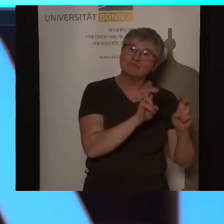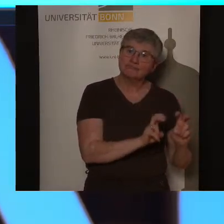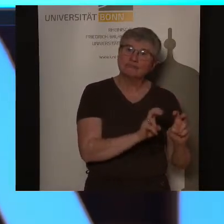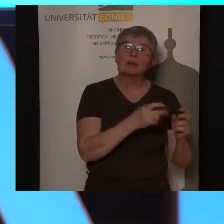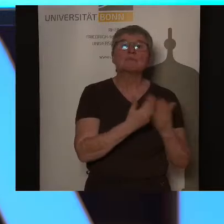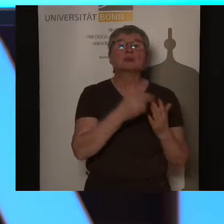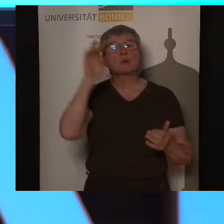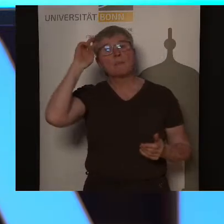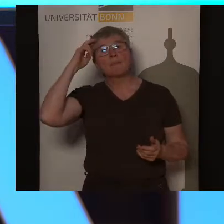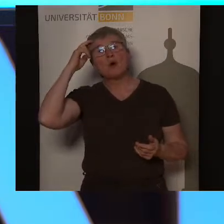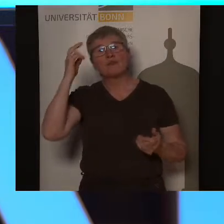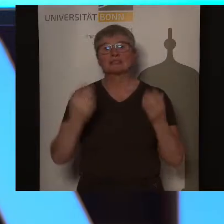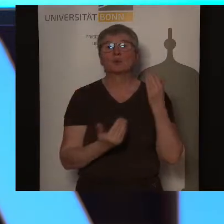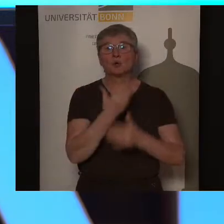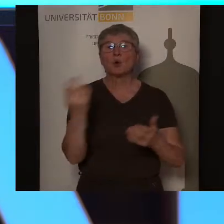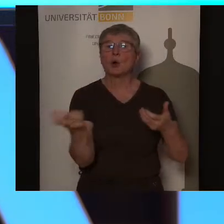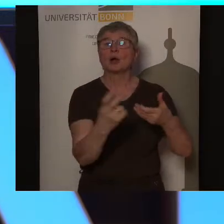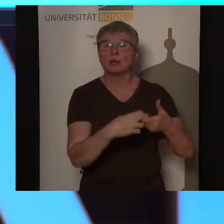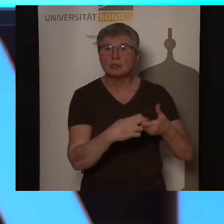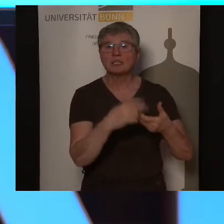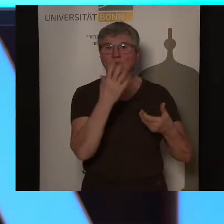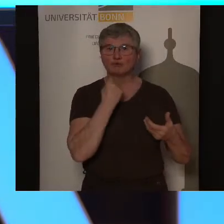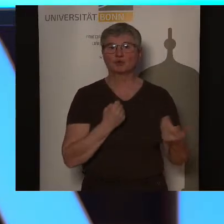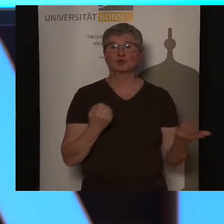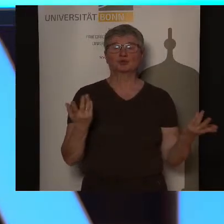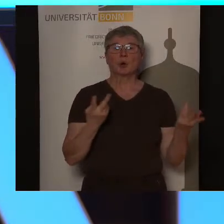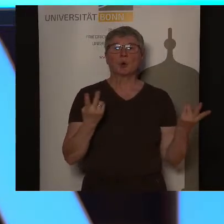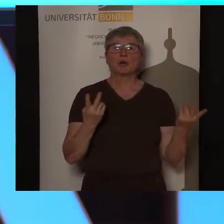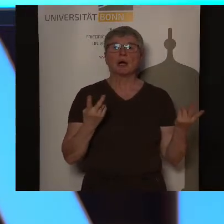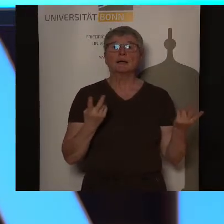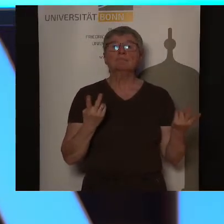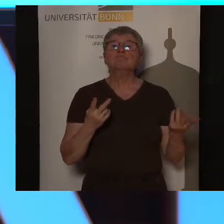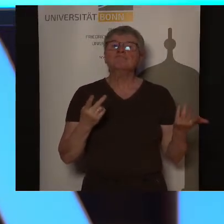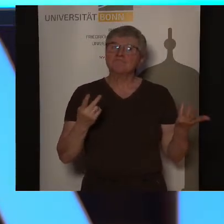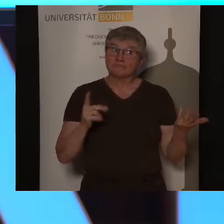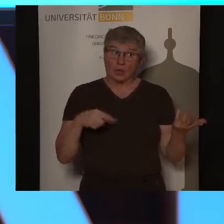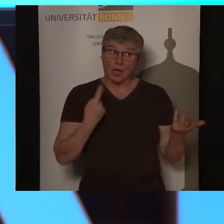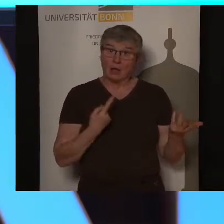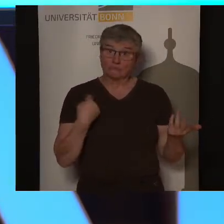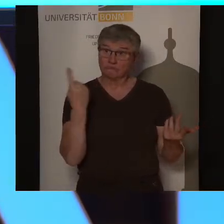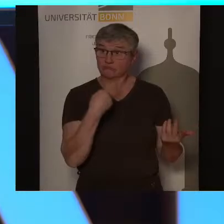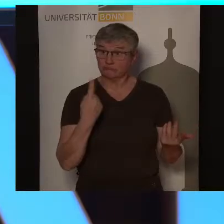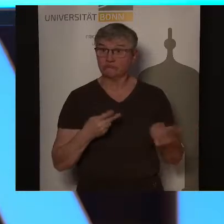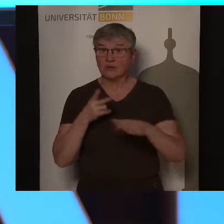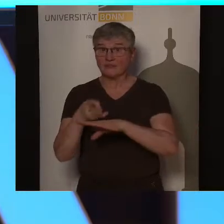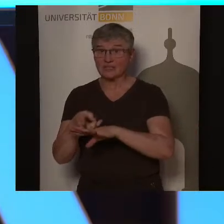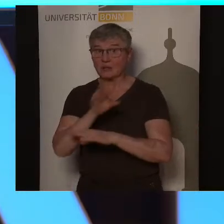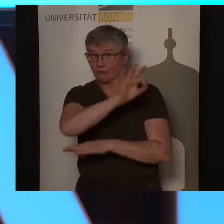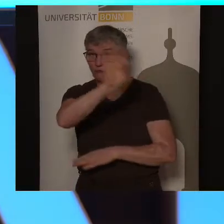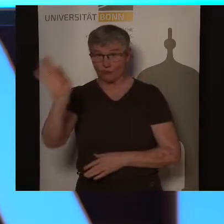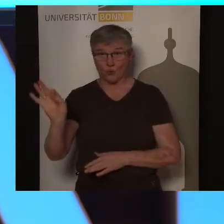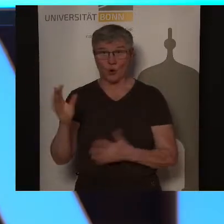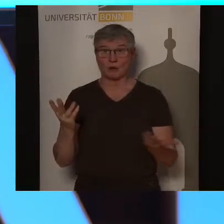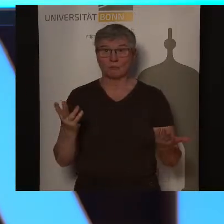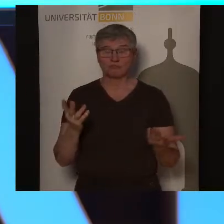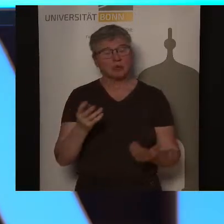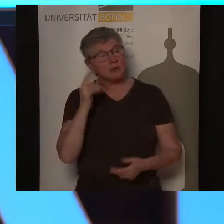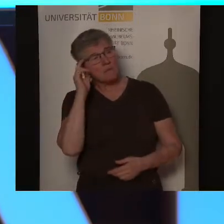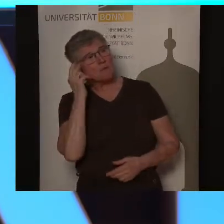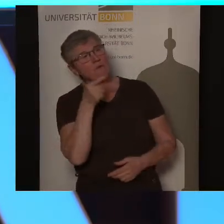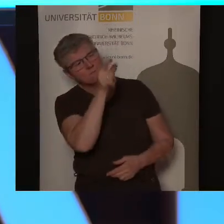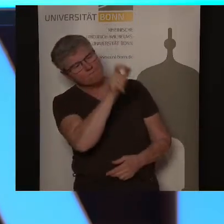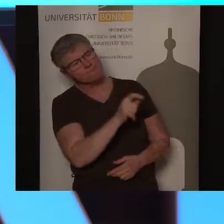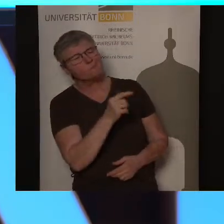of conferences and meetings when it's about new people who will become professors here. We also represent your interests